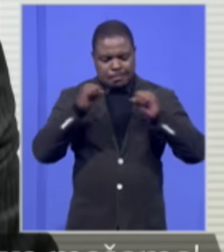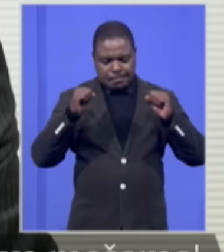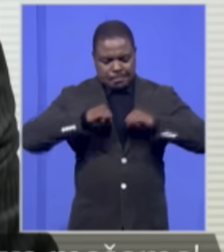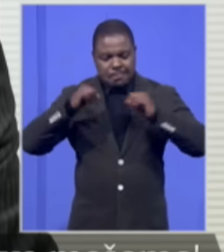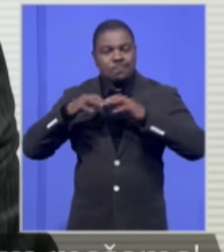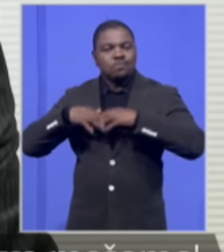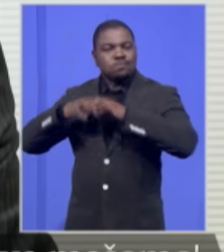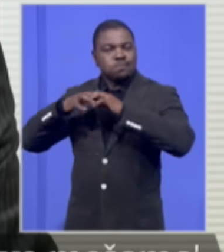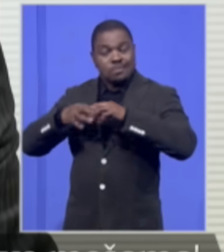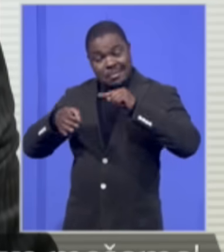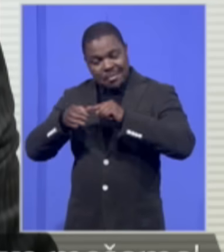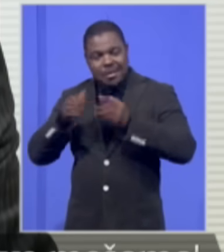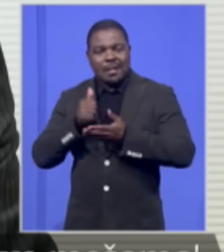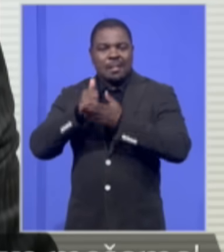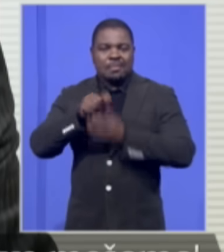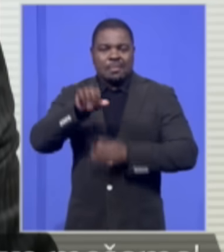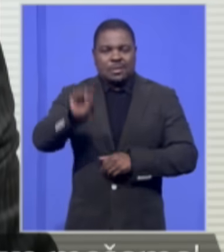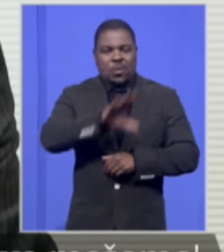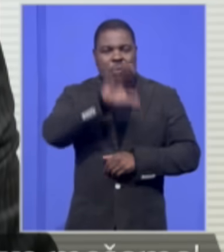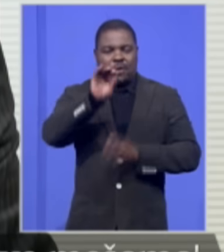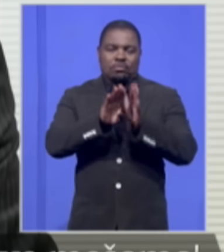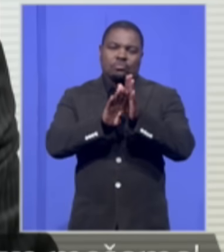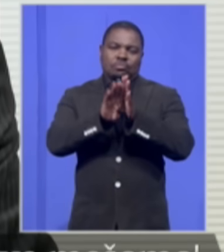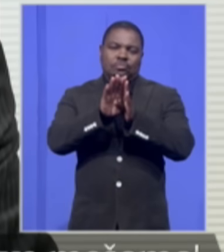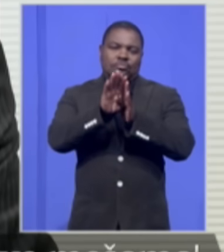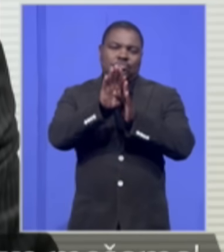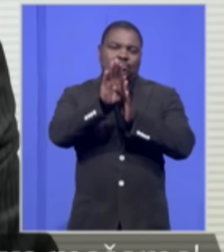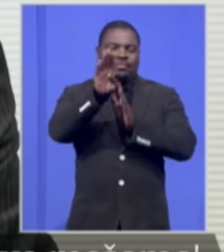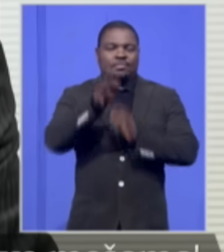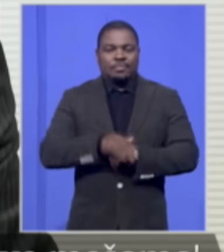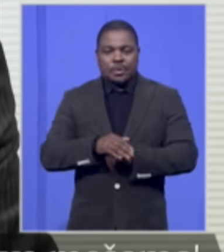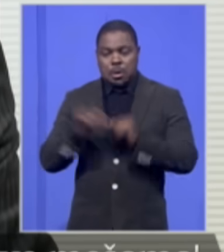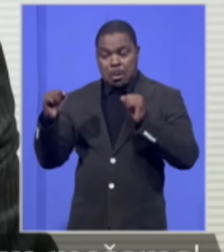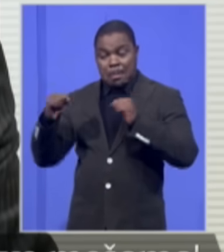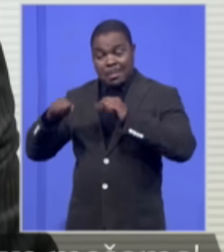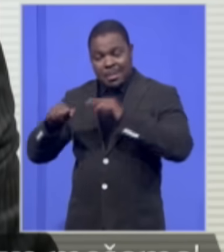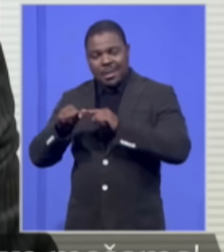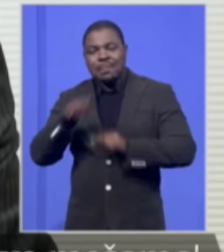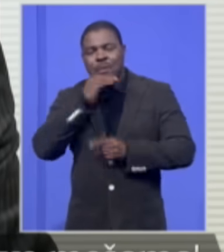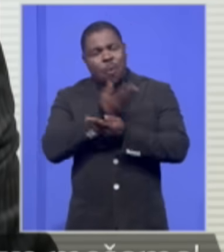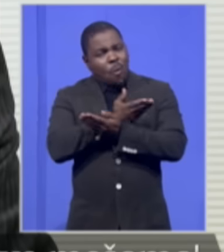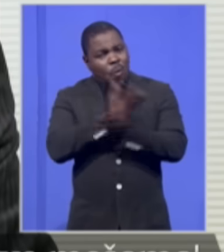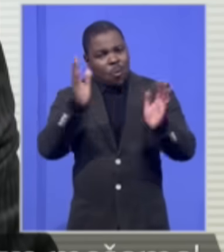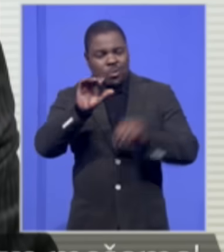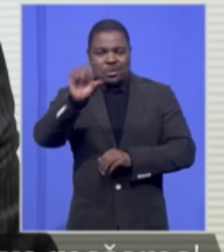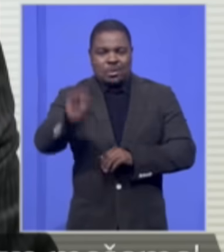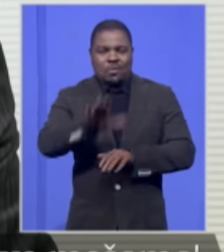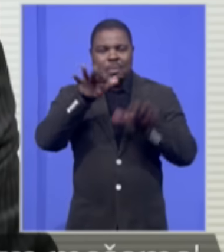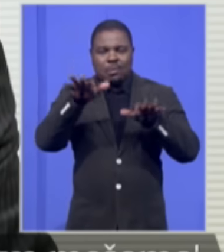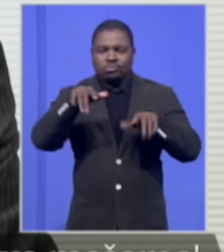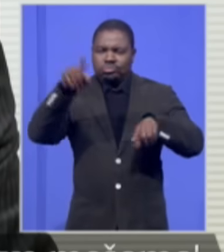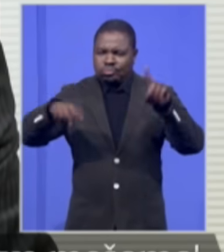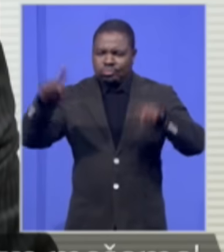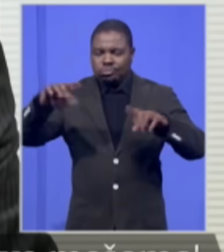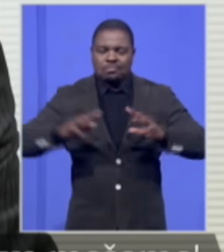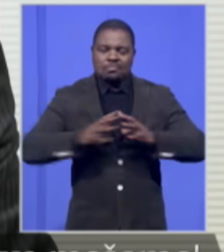the development of our country, a compact that will unite all South Africans with